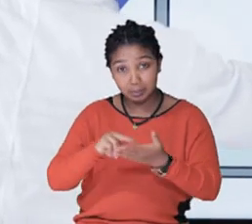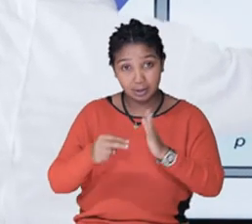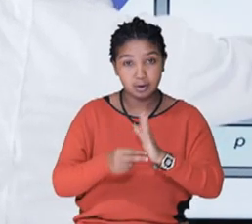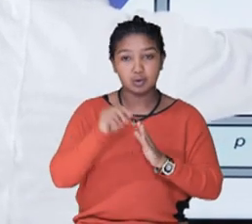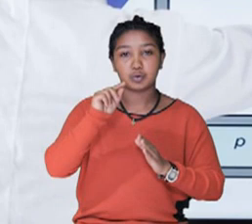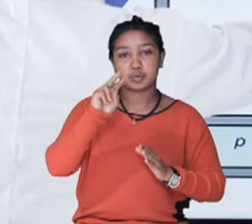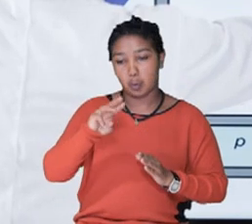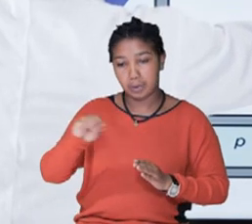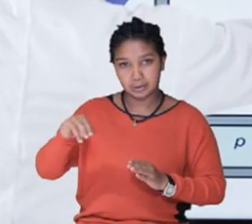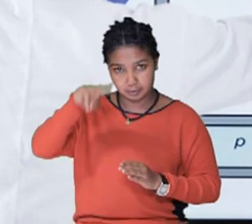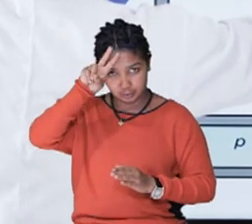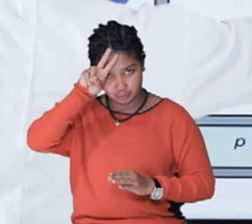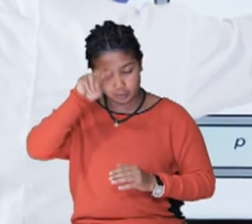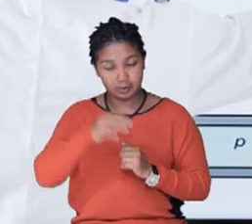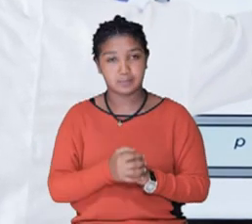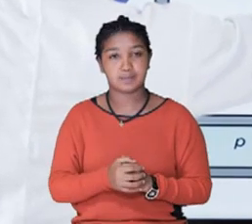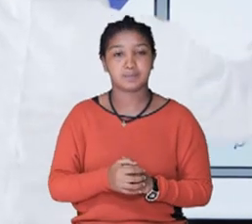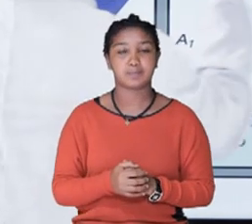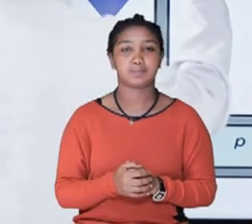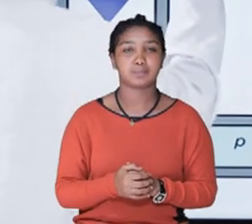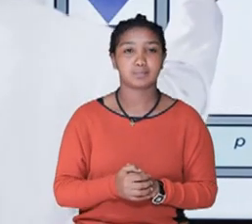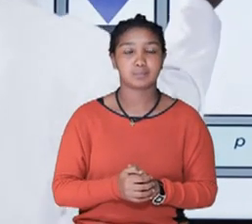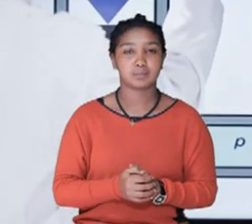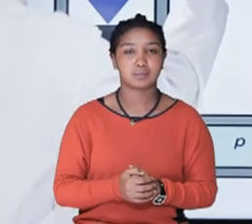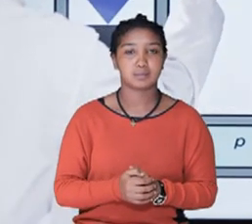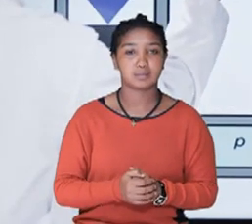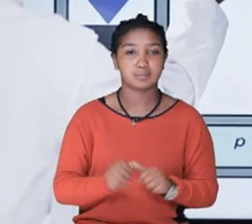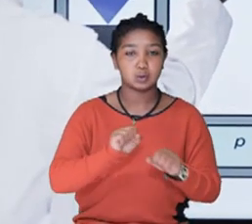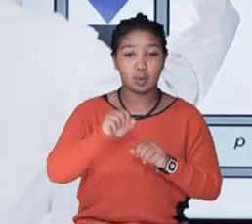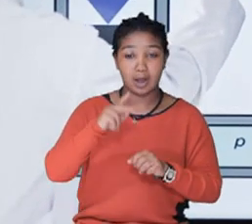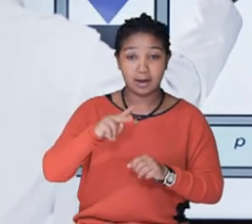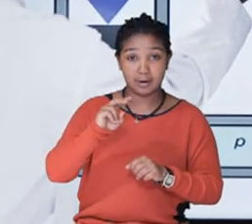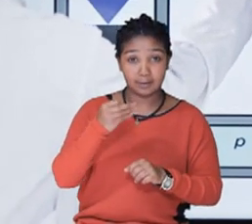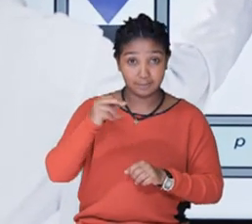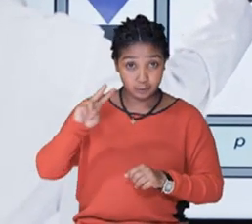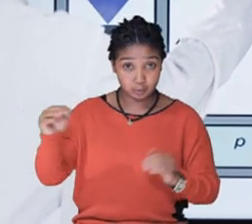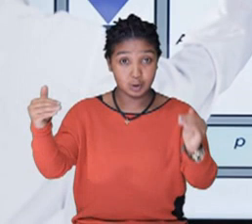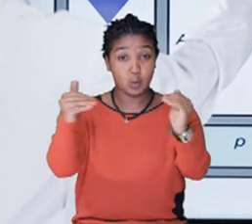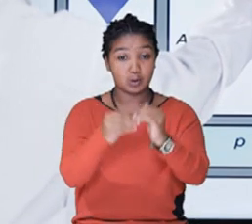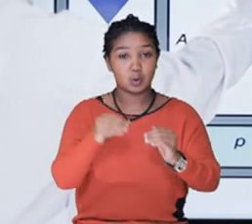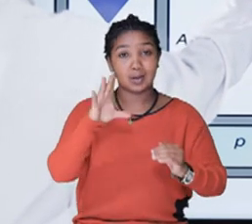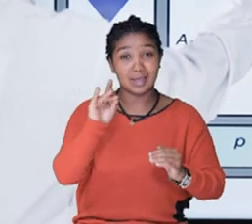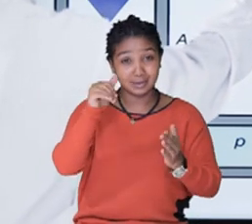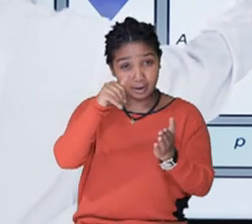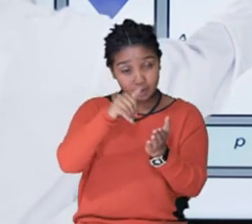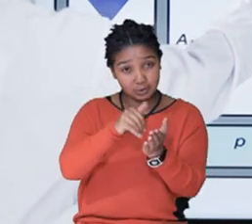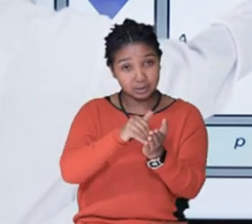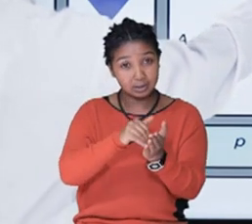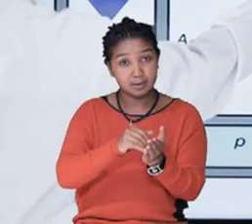that 2 meters square, we said 2 meters square. So F2 is equals to